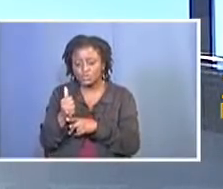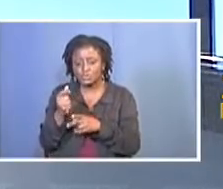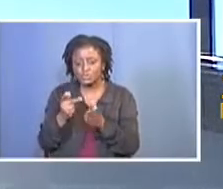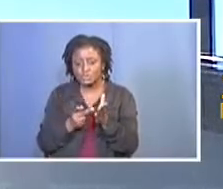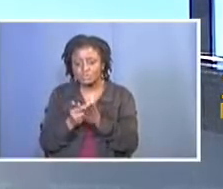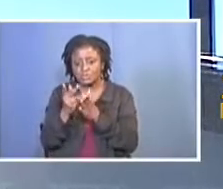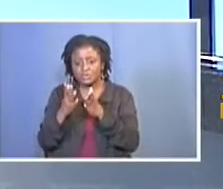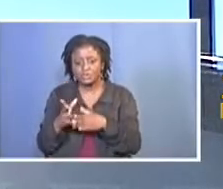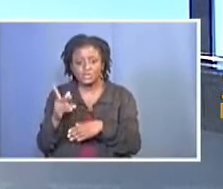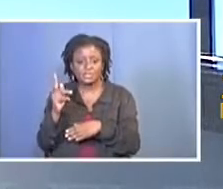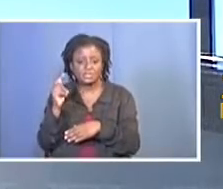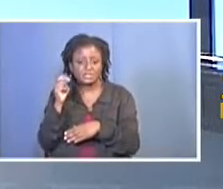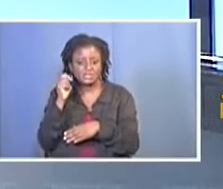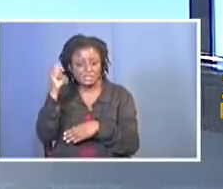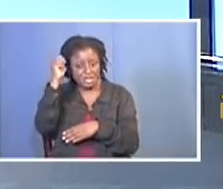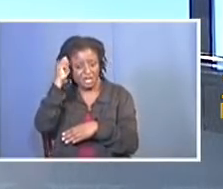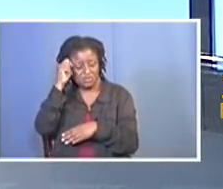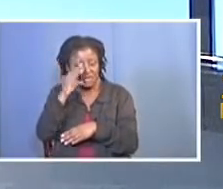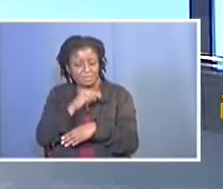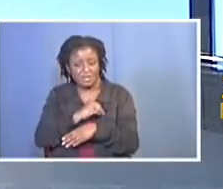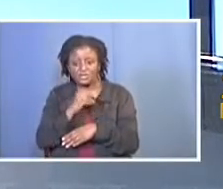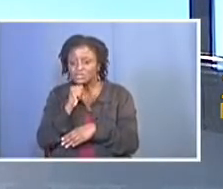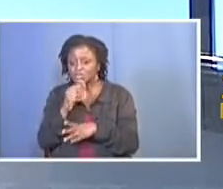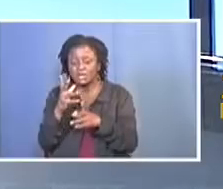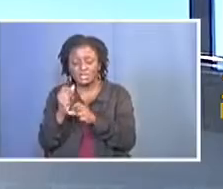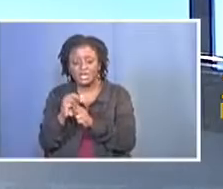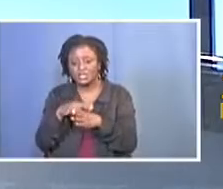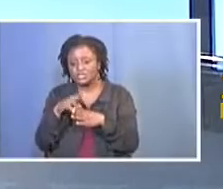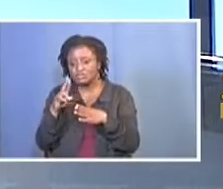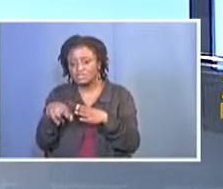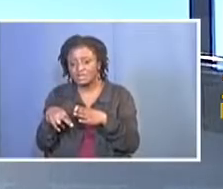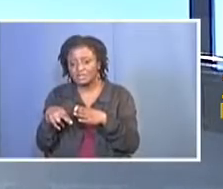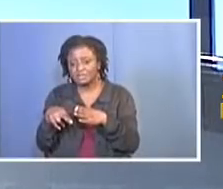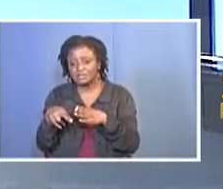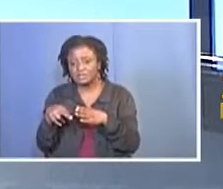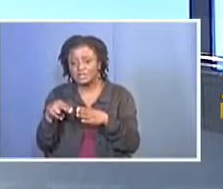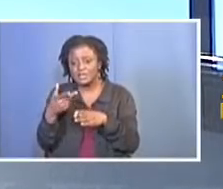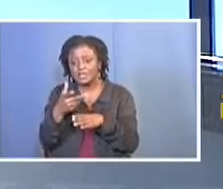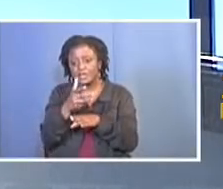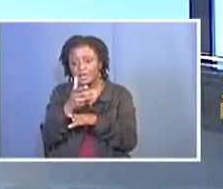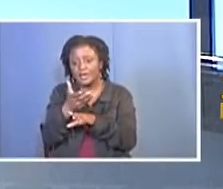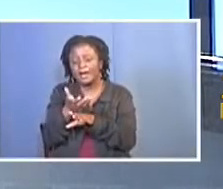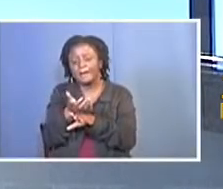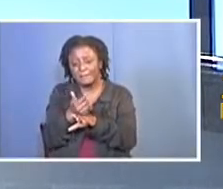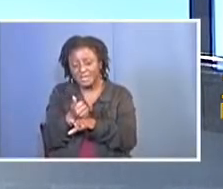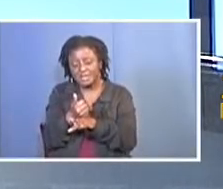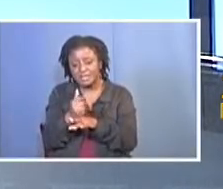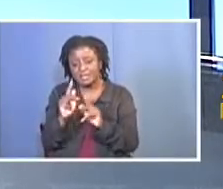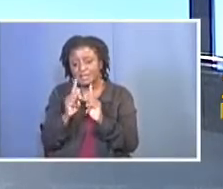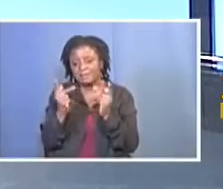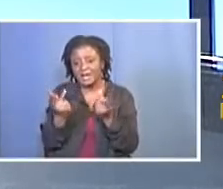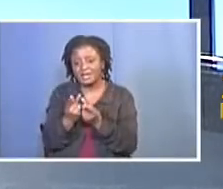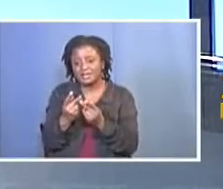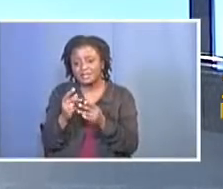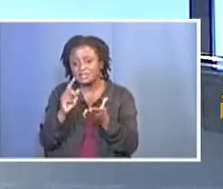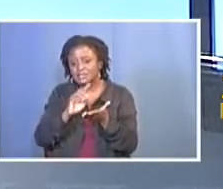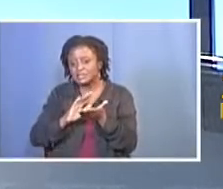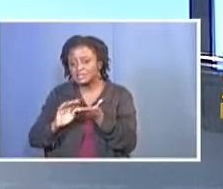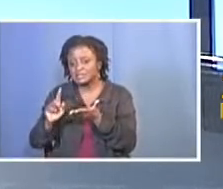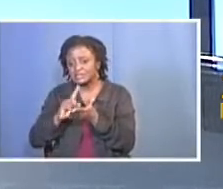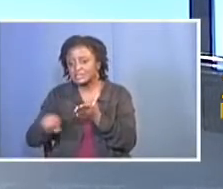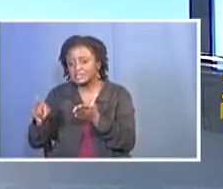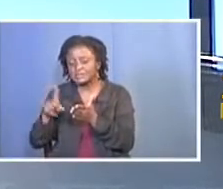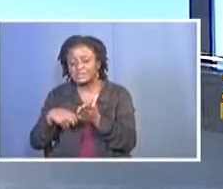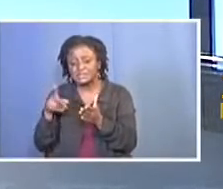hoping for from the appellate court as the panel dismissed his appeal. Mallory wanted to be released on bail ahead of